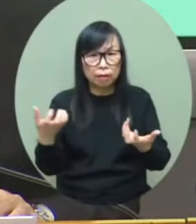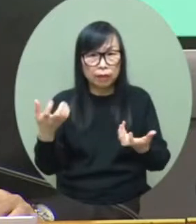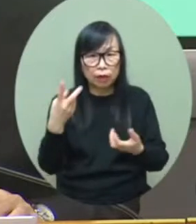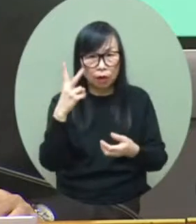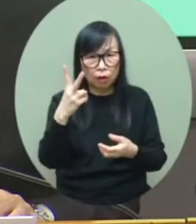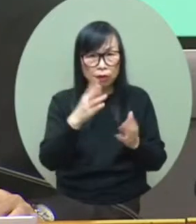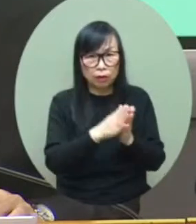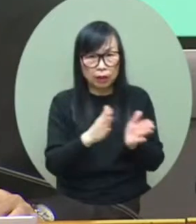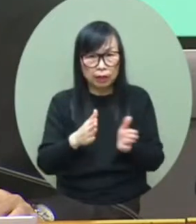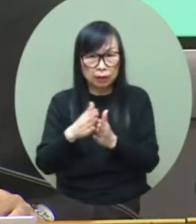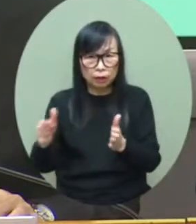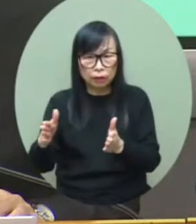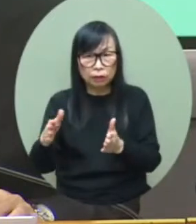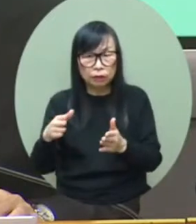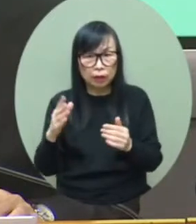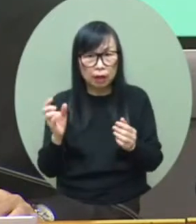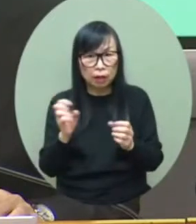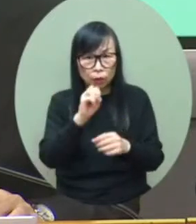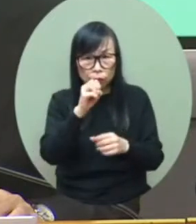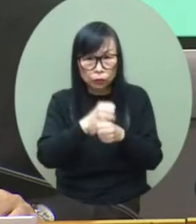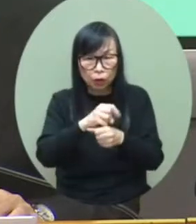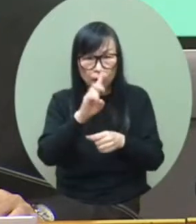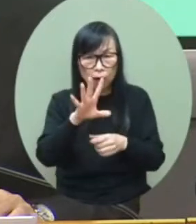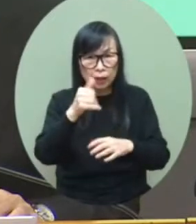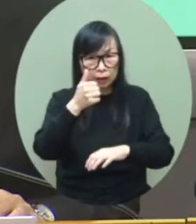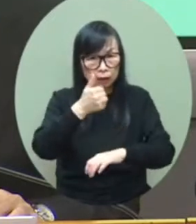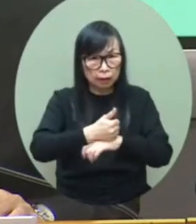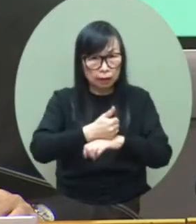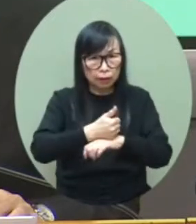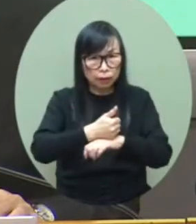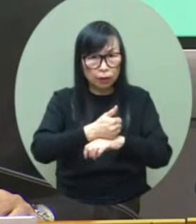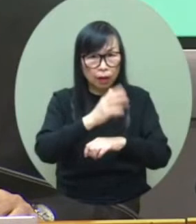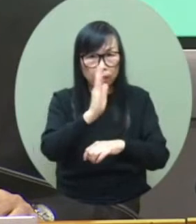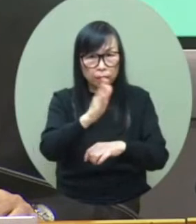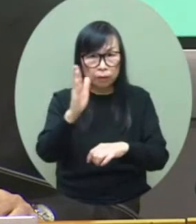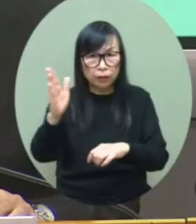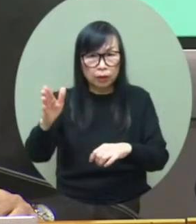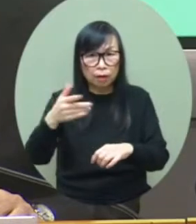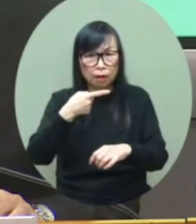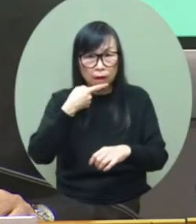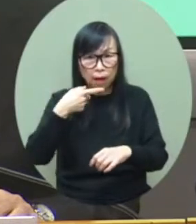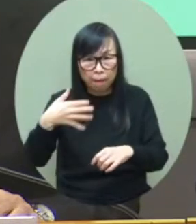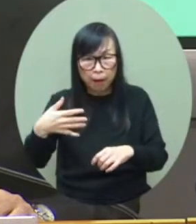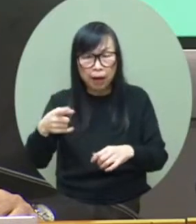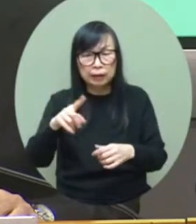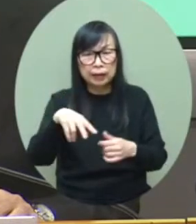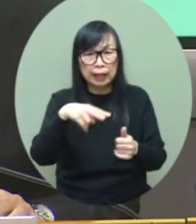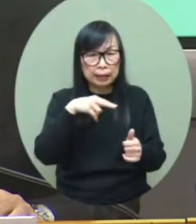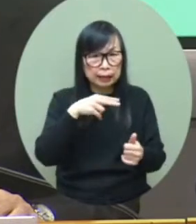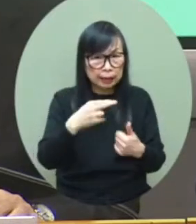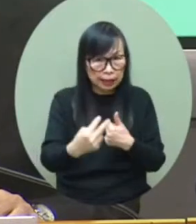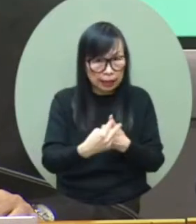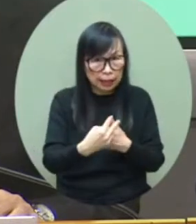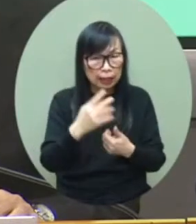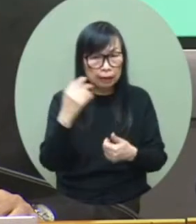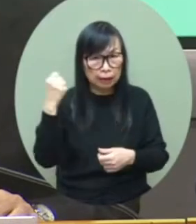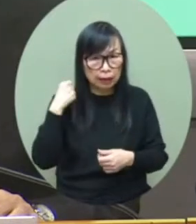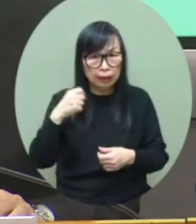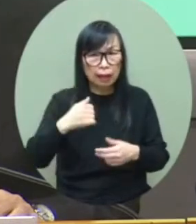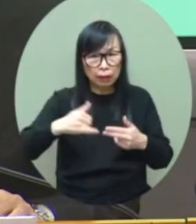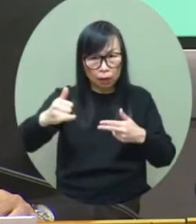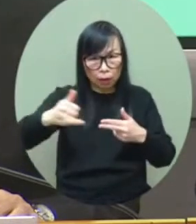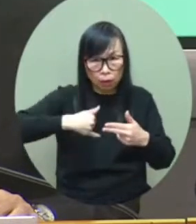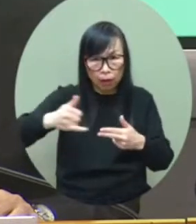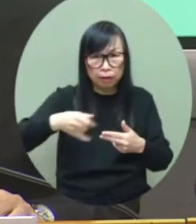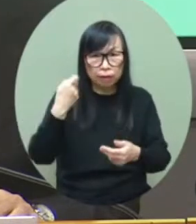students. The Education Bureau decides to resume cross-boundary travel for students in two phases because